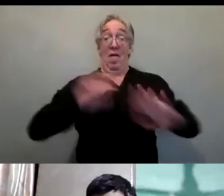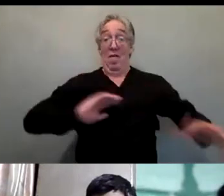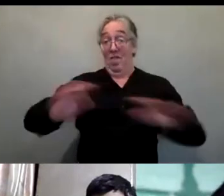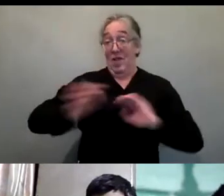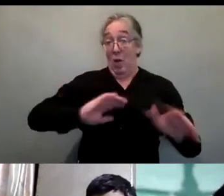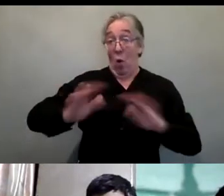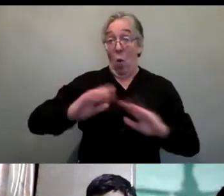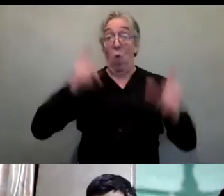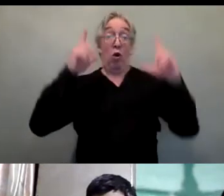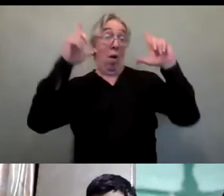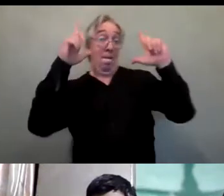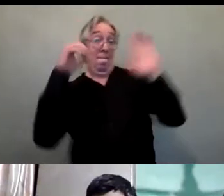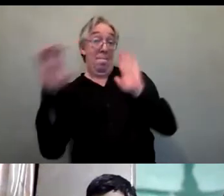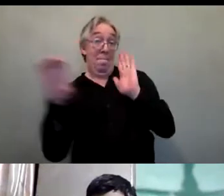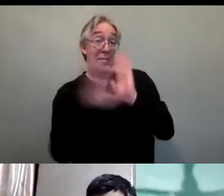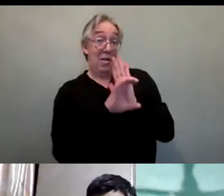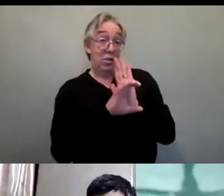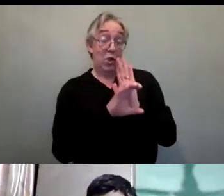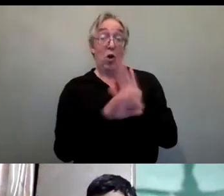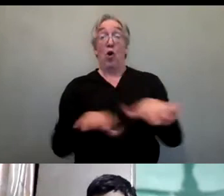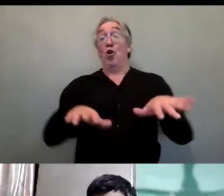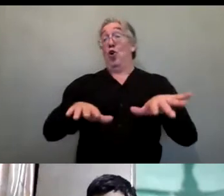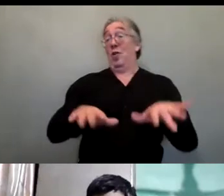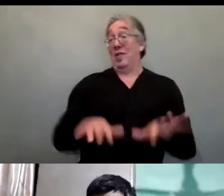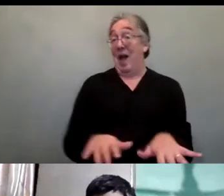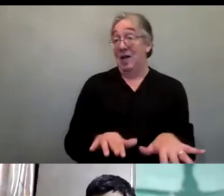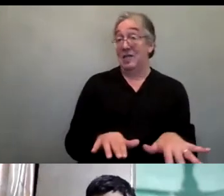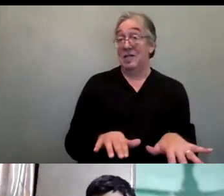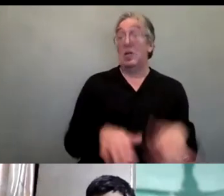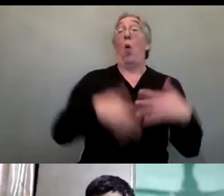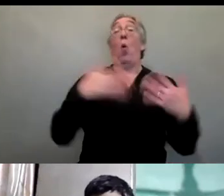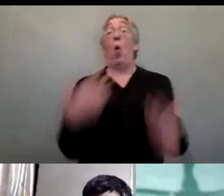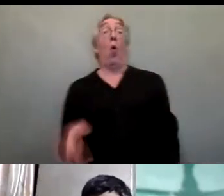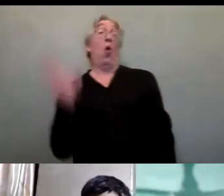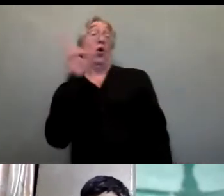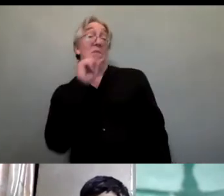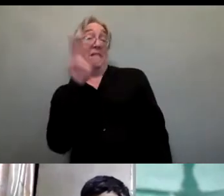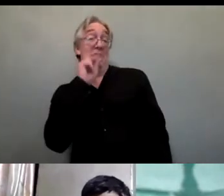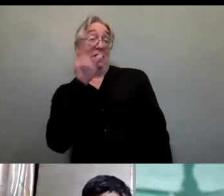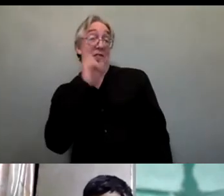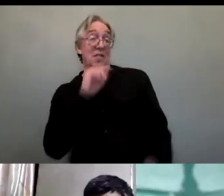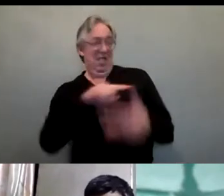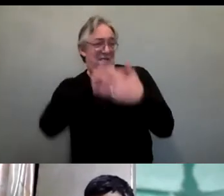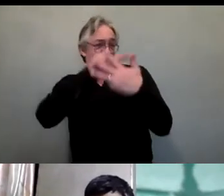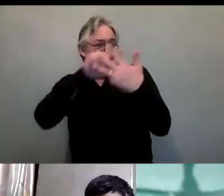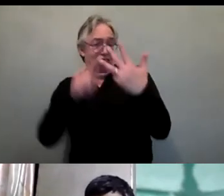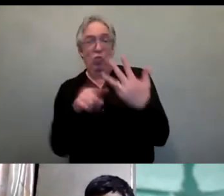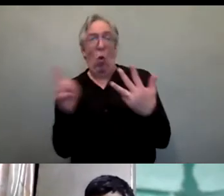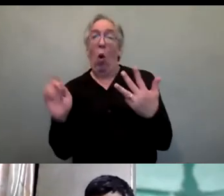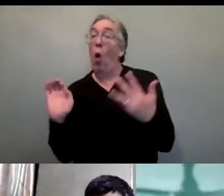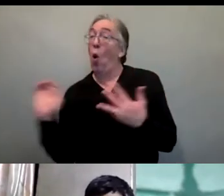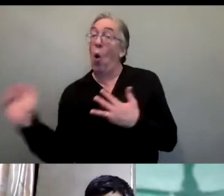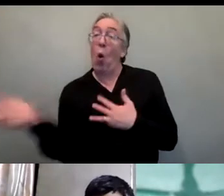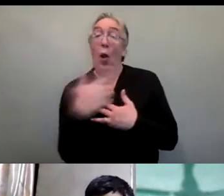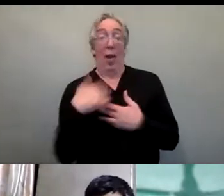images, text-to-speech options, so that any constituency can use this platform